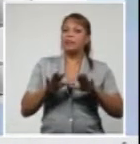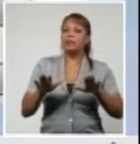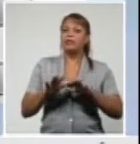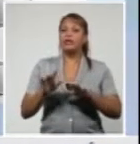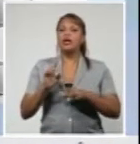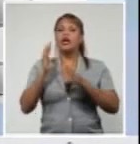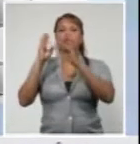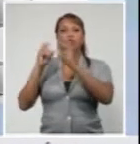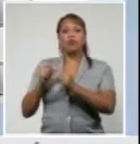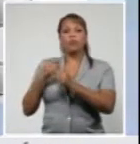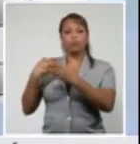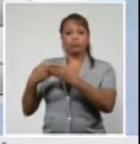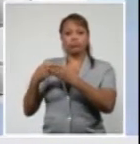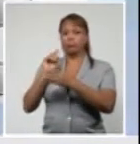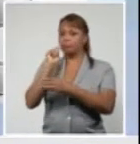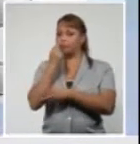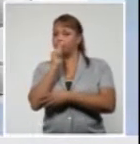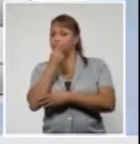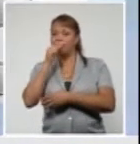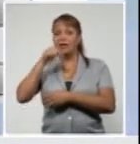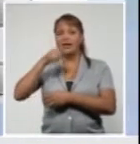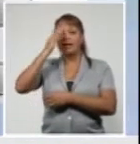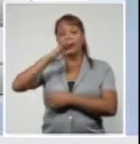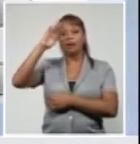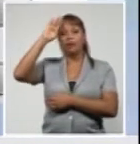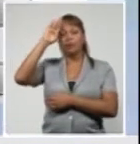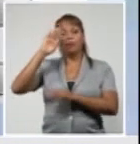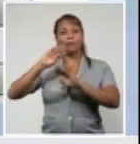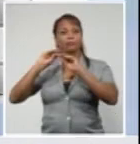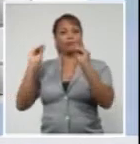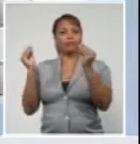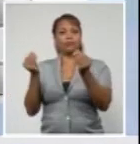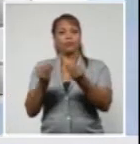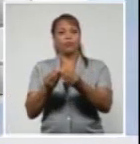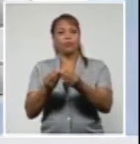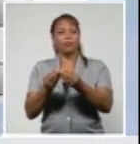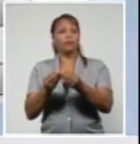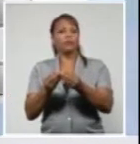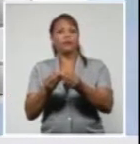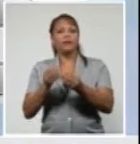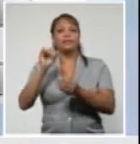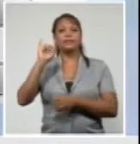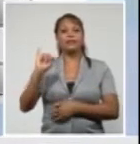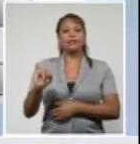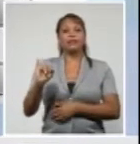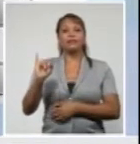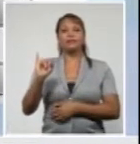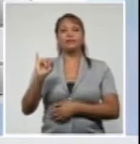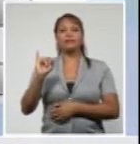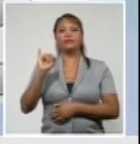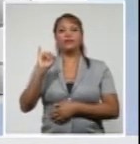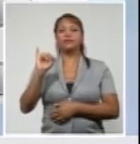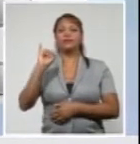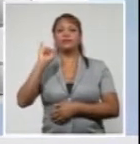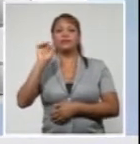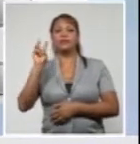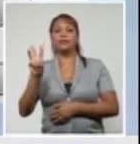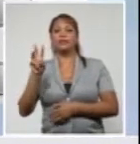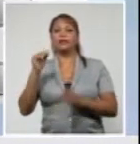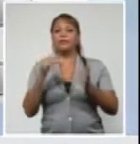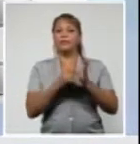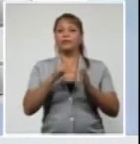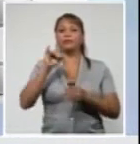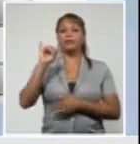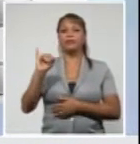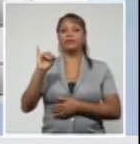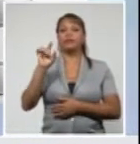That's 15 people with the virus. This brings the total number of samples processed in